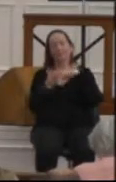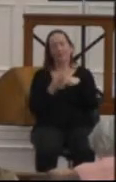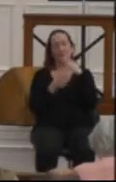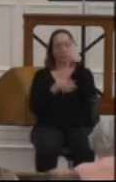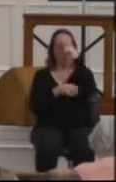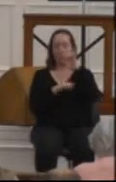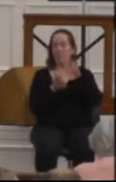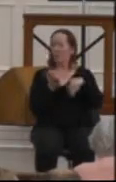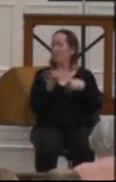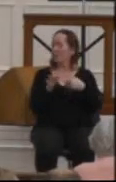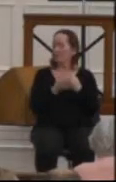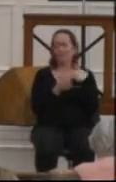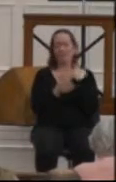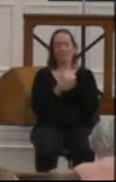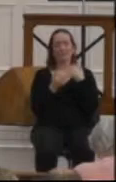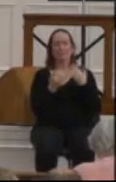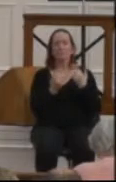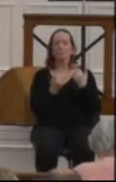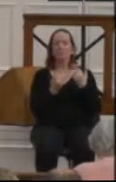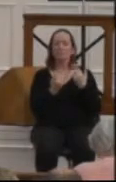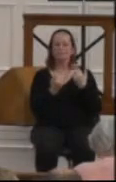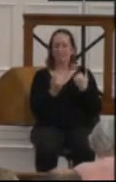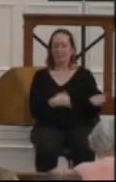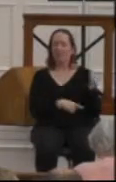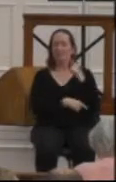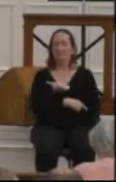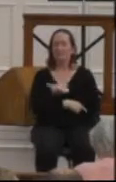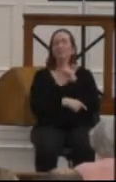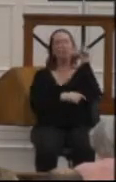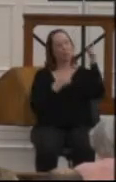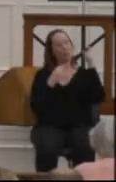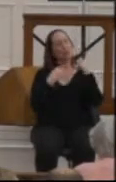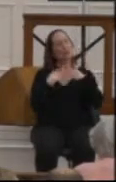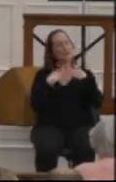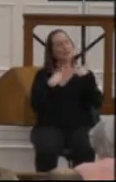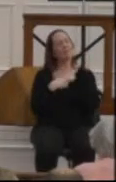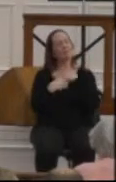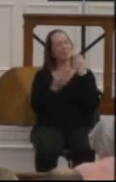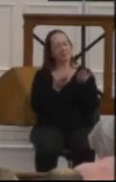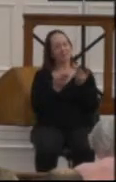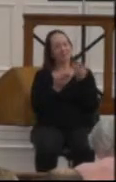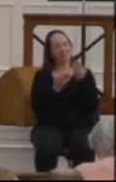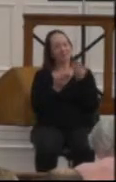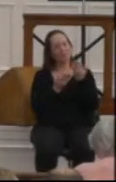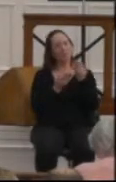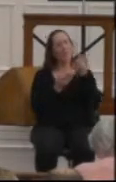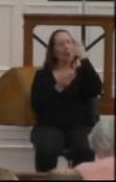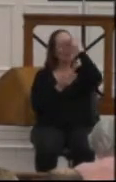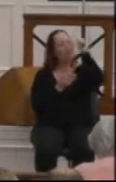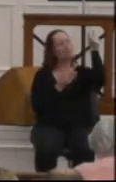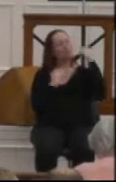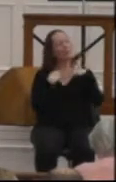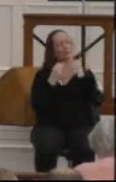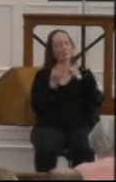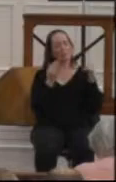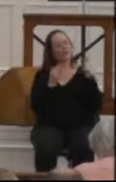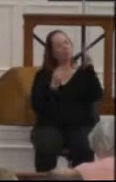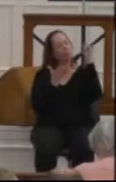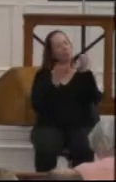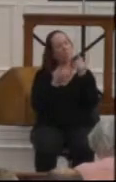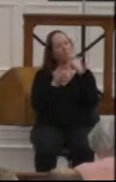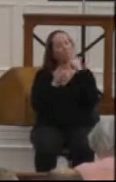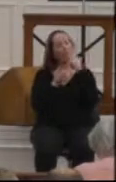single one of us here today. You have us here because you have something you want to say to